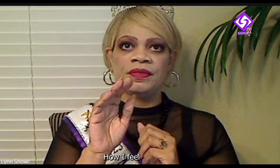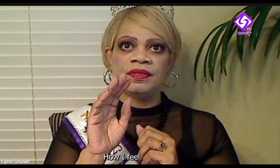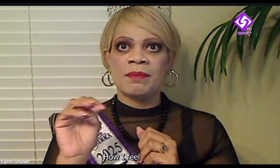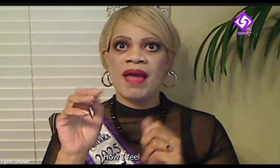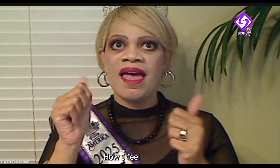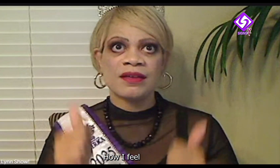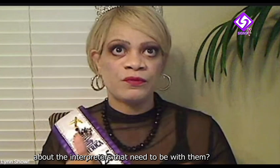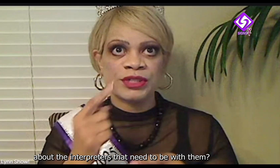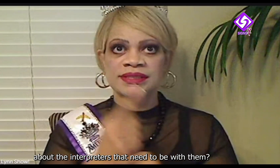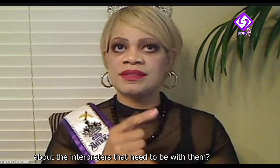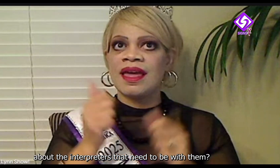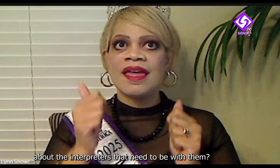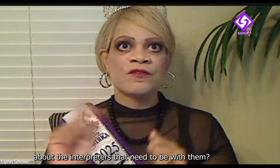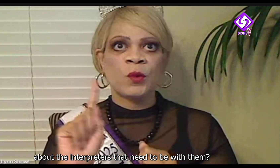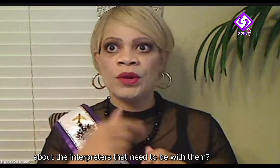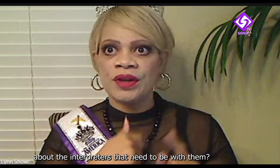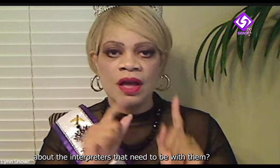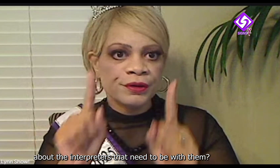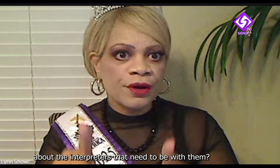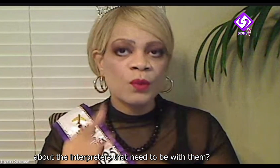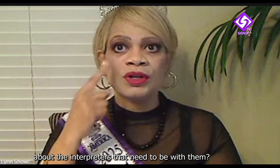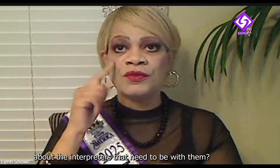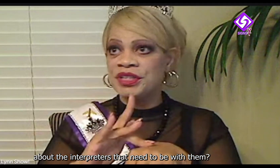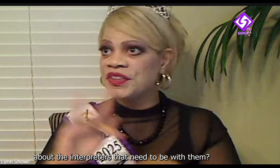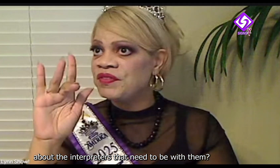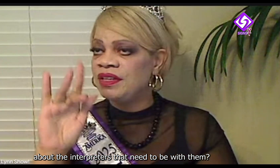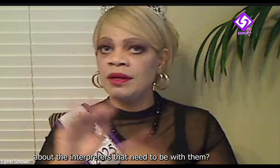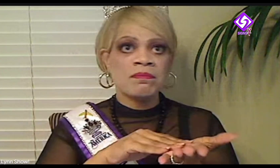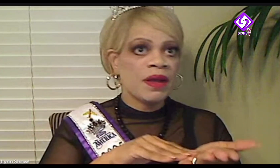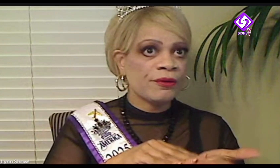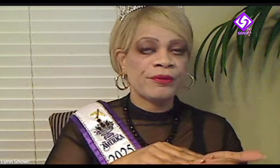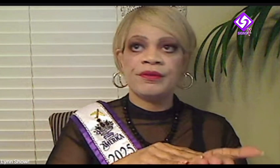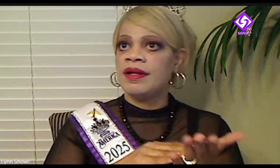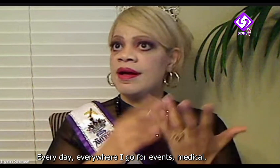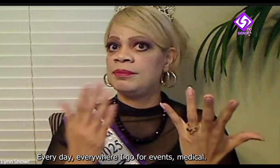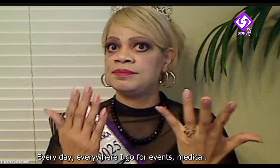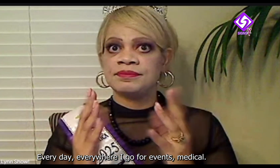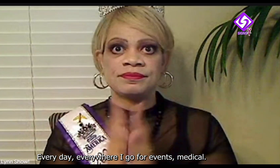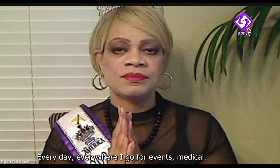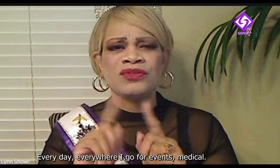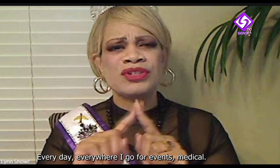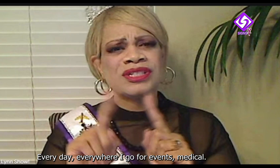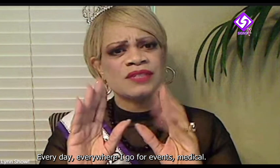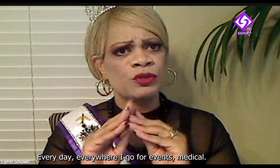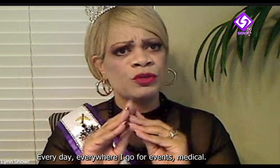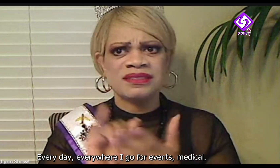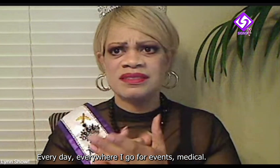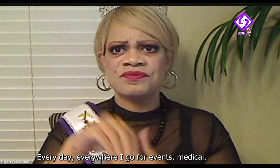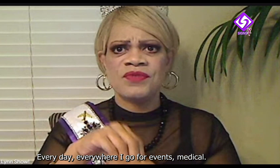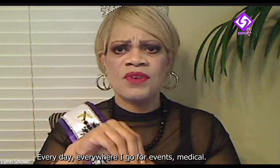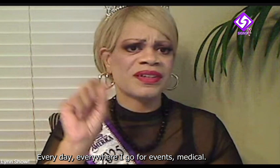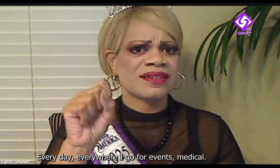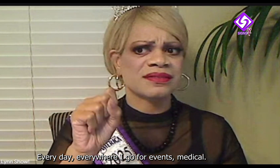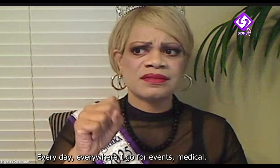How I feel about the interpreters that need to be with them every day, everywhere I go